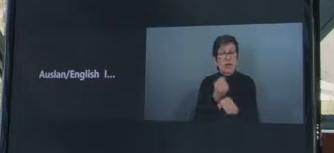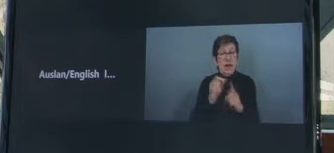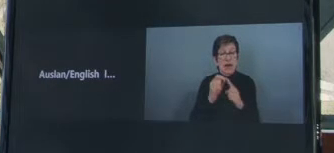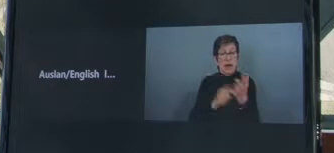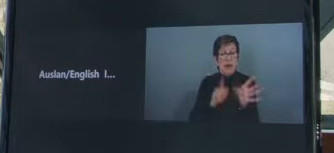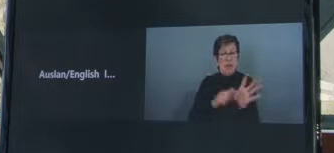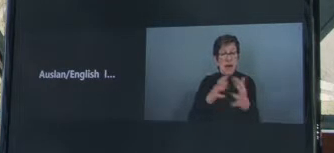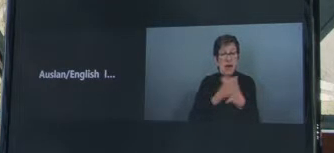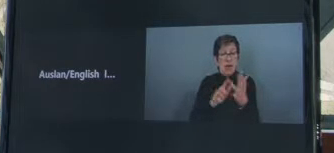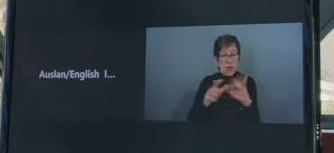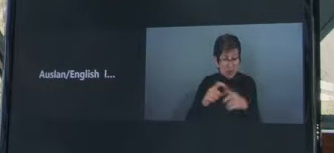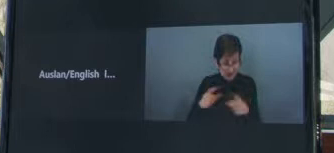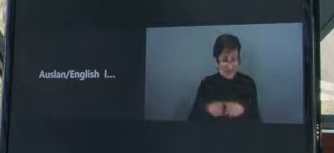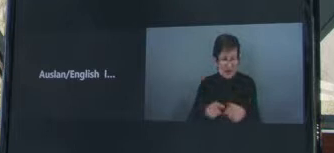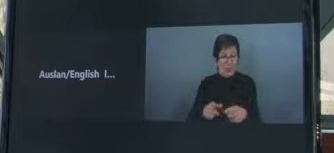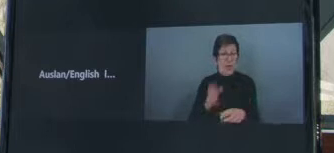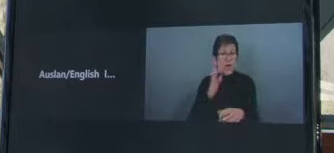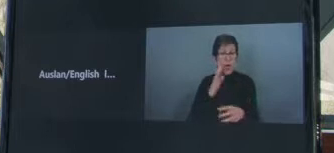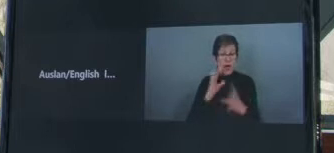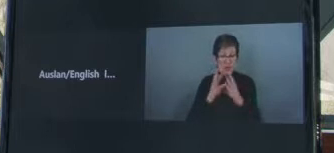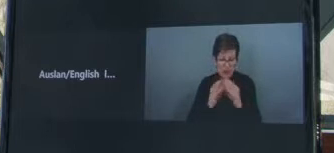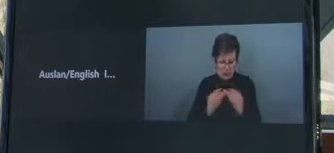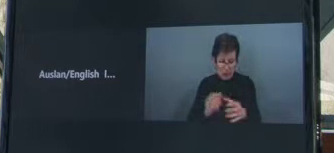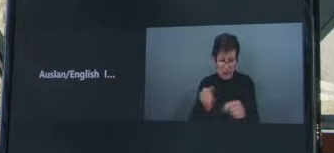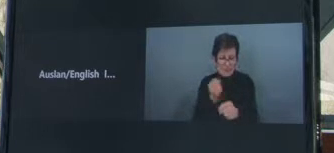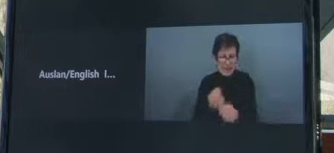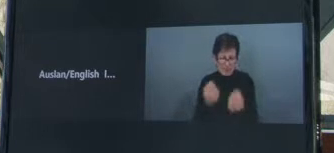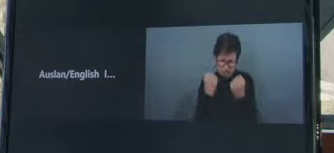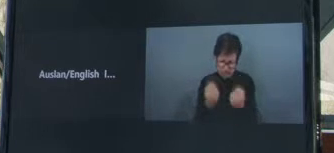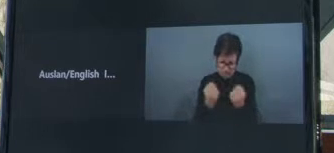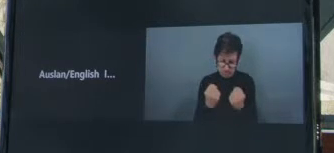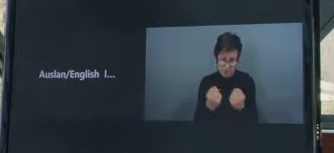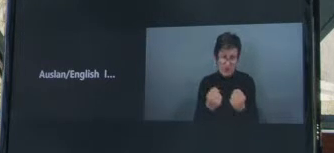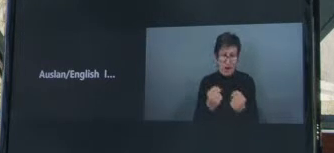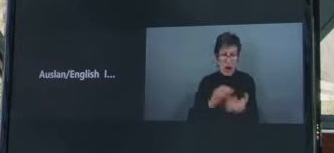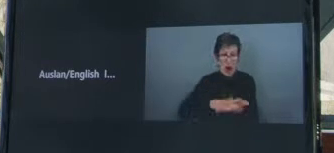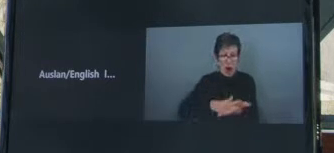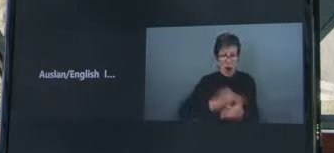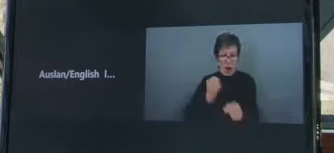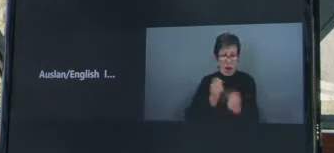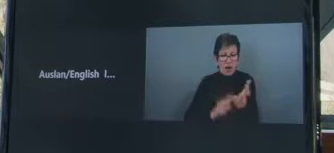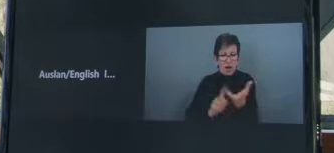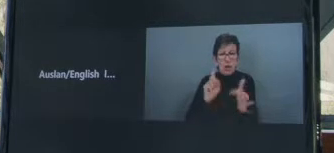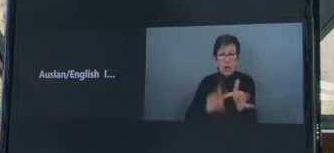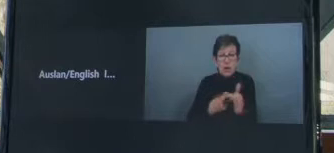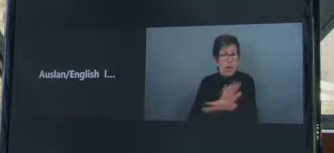melts into a really uniform and robust glue. So essentially you eliminate the need for synthetic